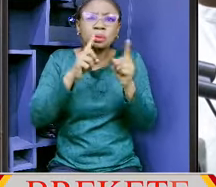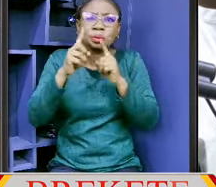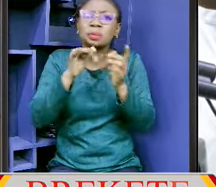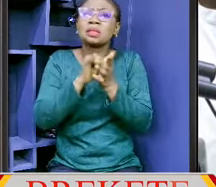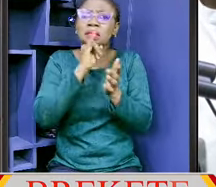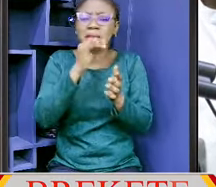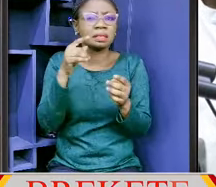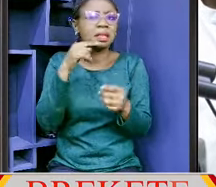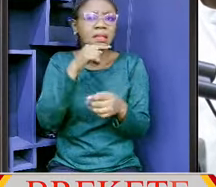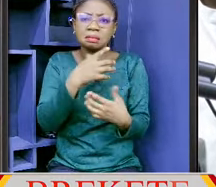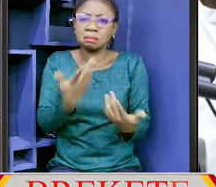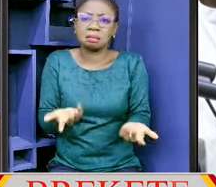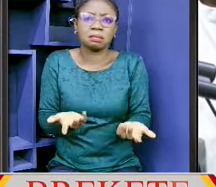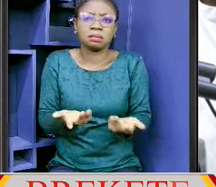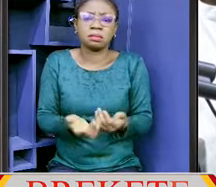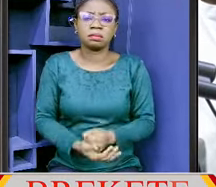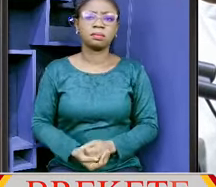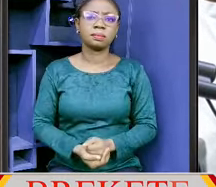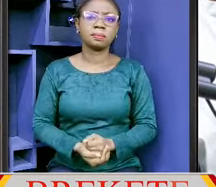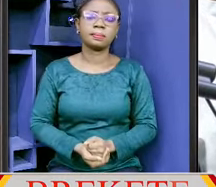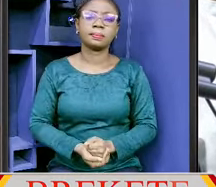will be lie?